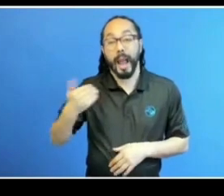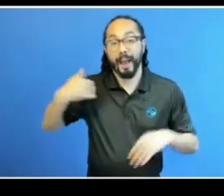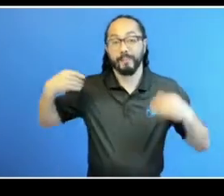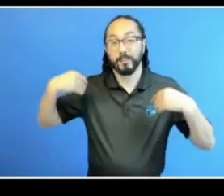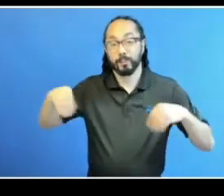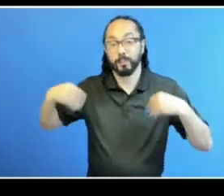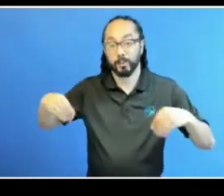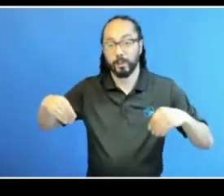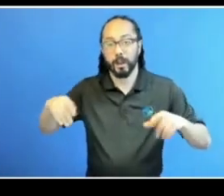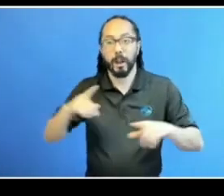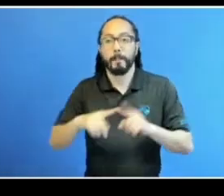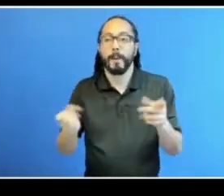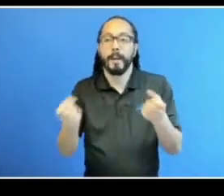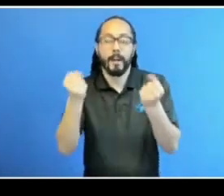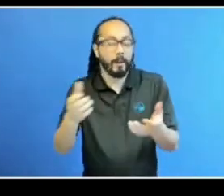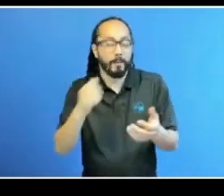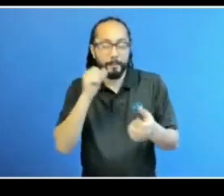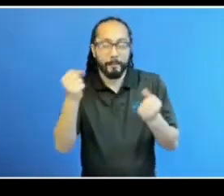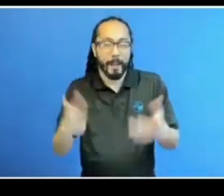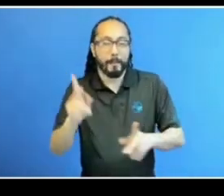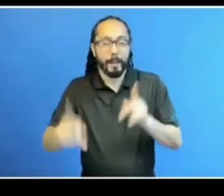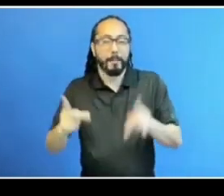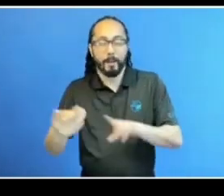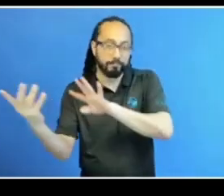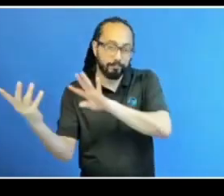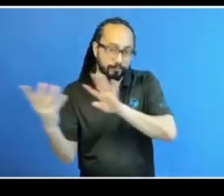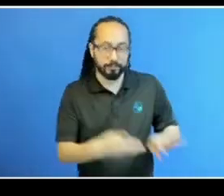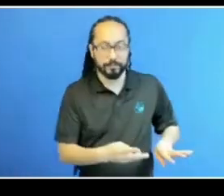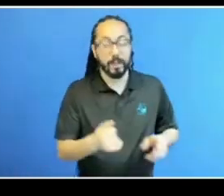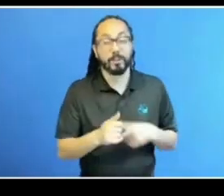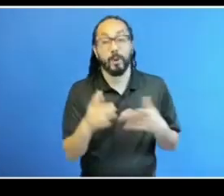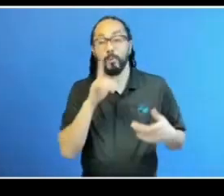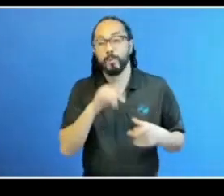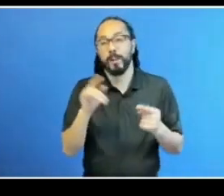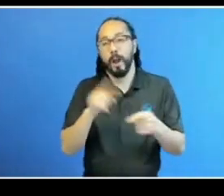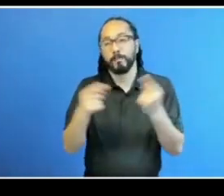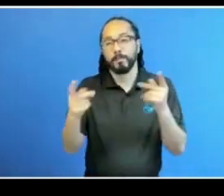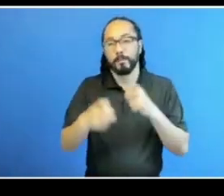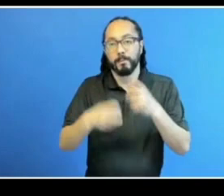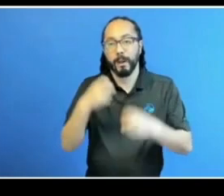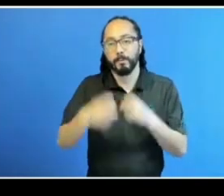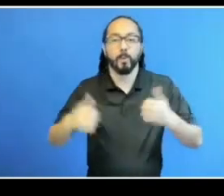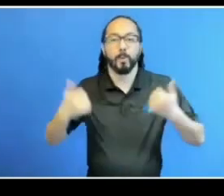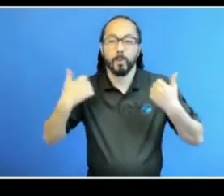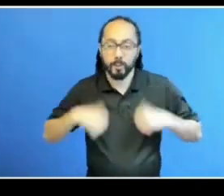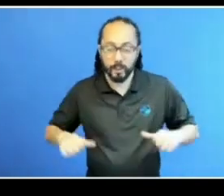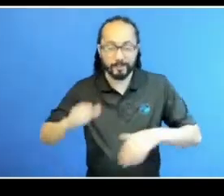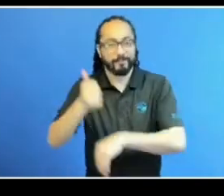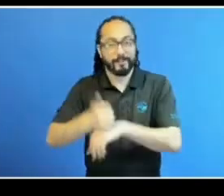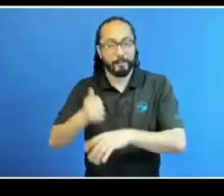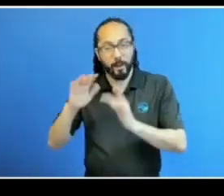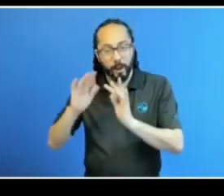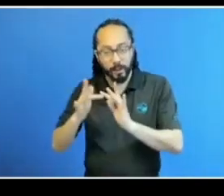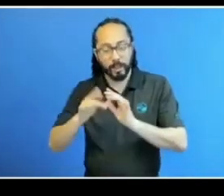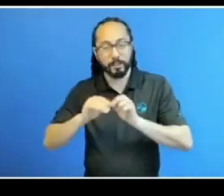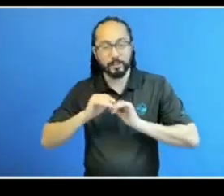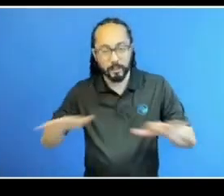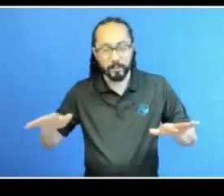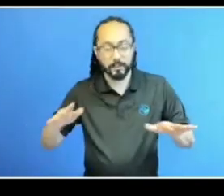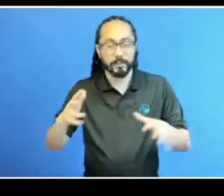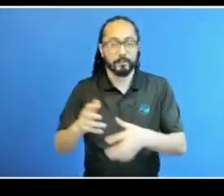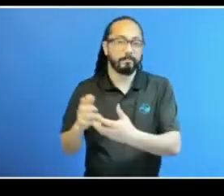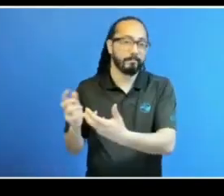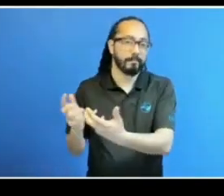don't get a lot of bodies into it. So we kind of have the opposite problem where we're trying to launch online to meet the customers